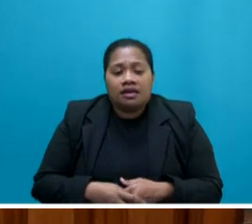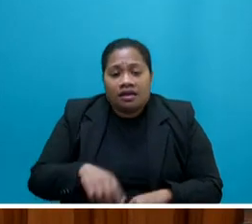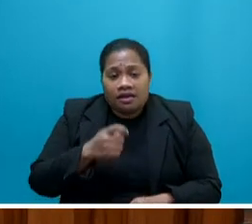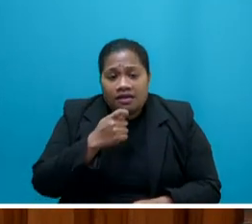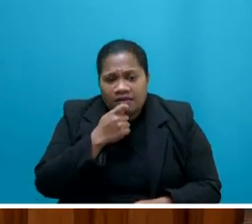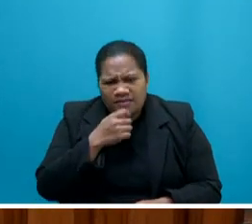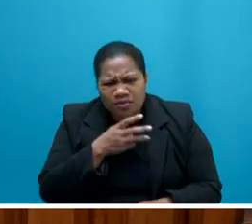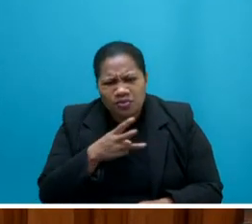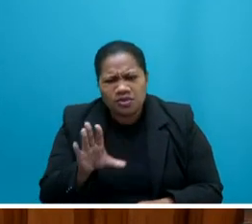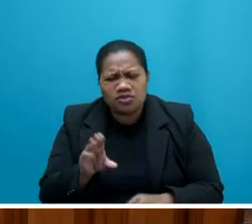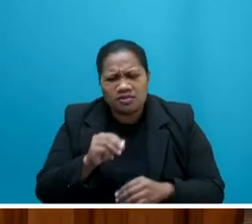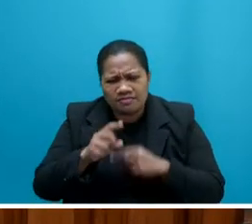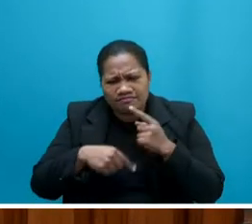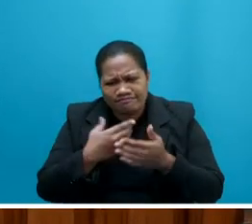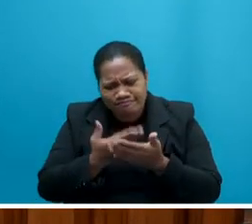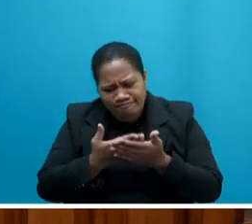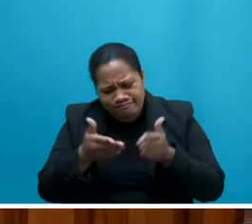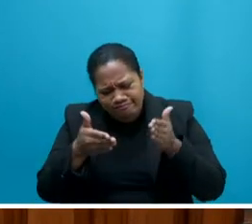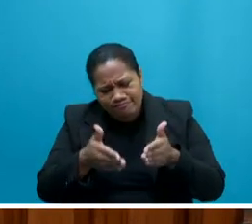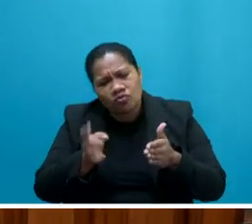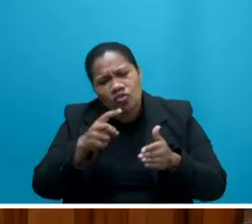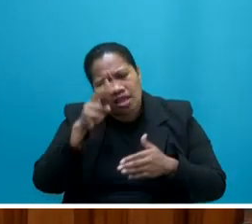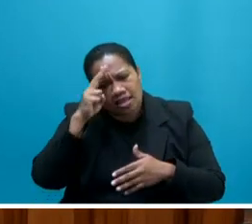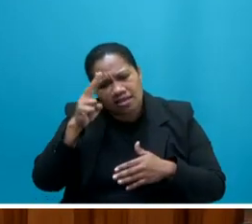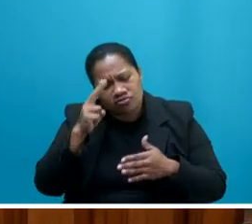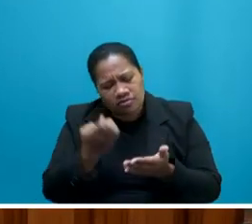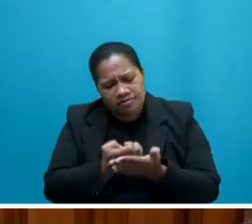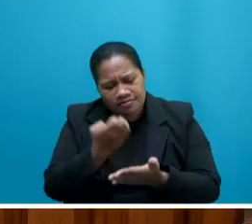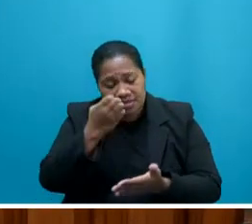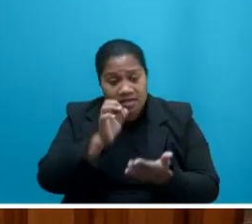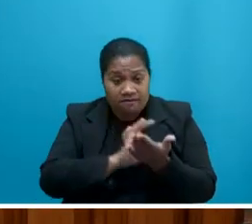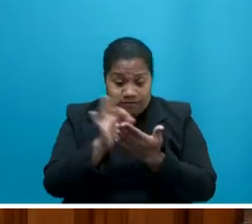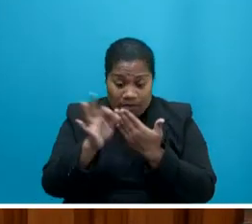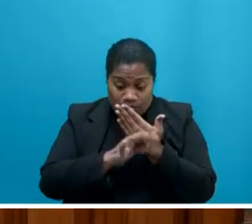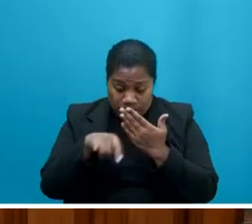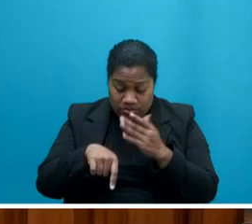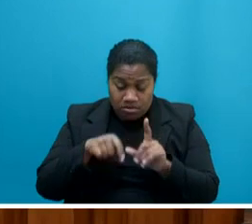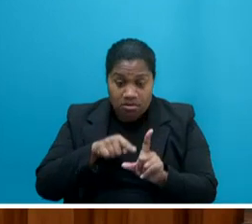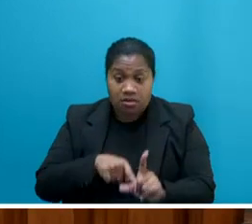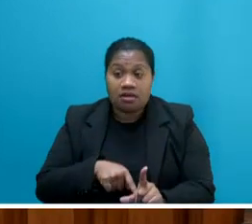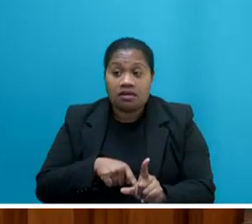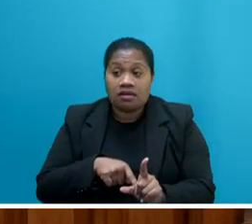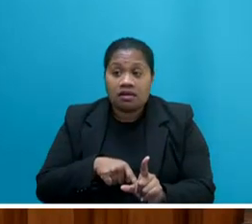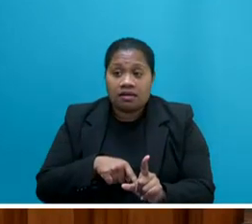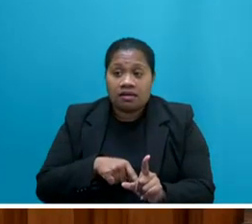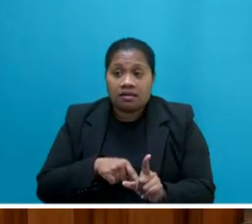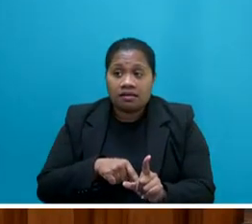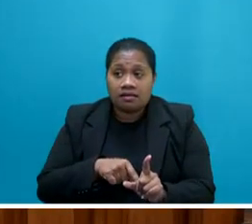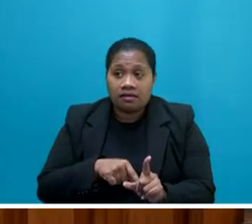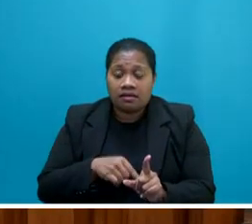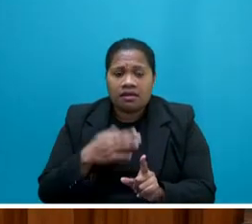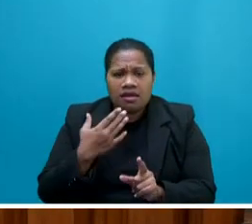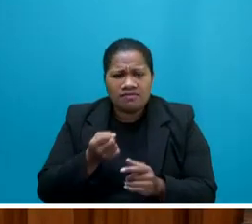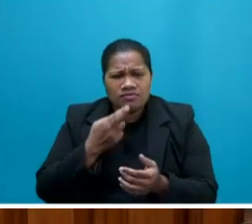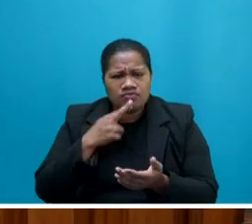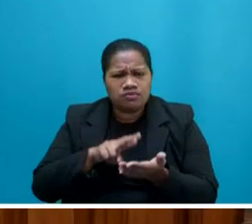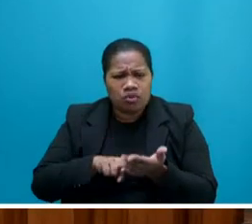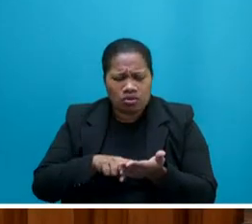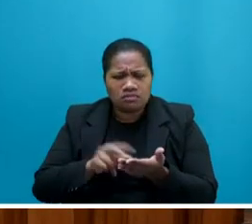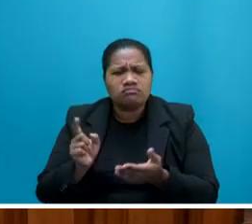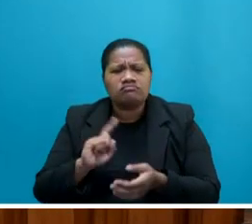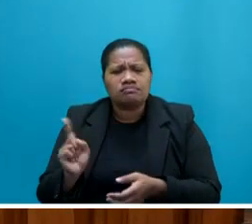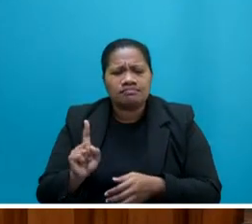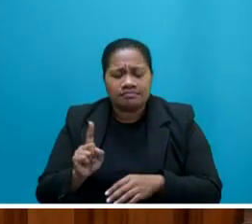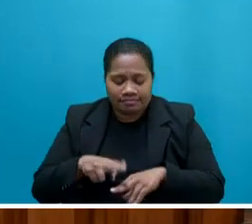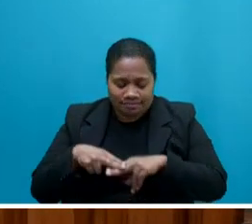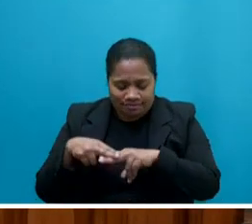economy. In February this year, the International Monetary Authority issued a damning report on the Fijian economy and